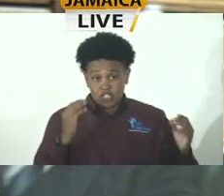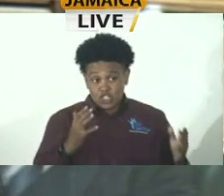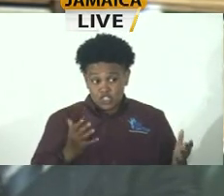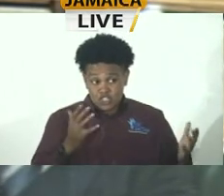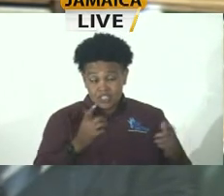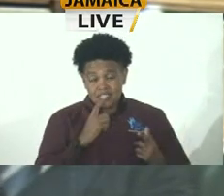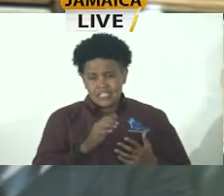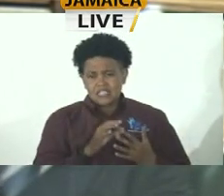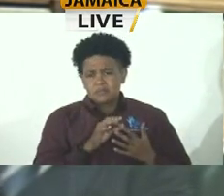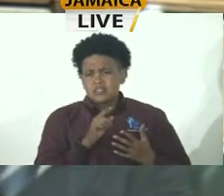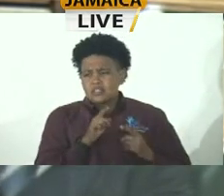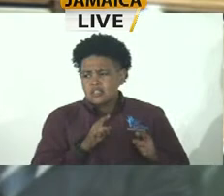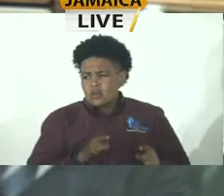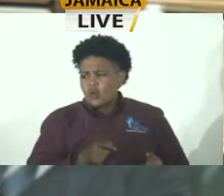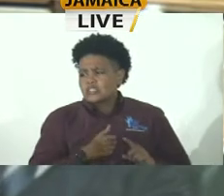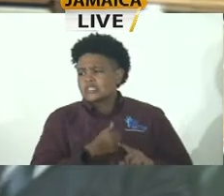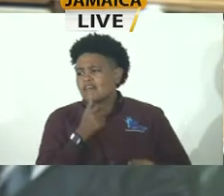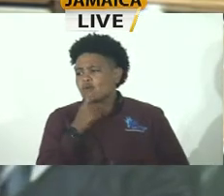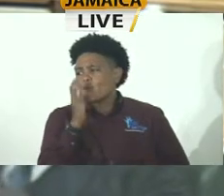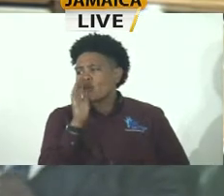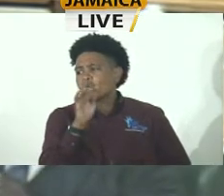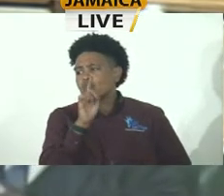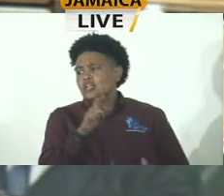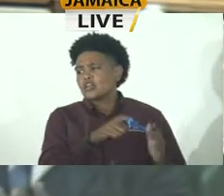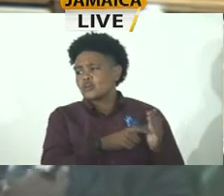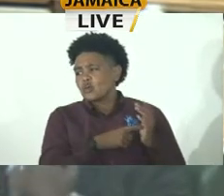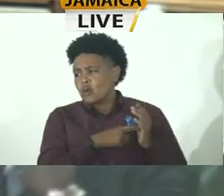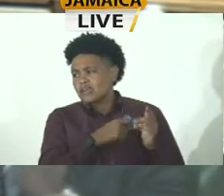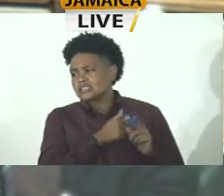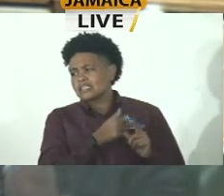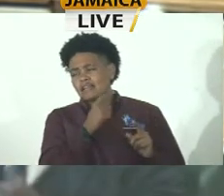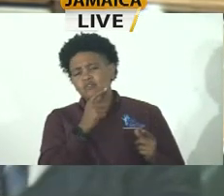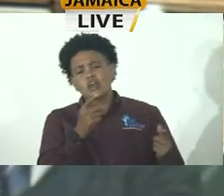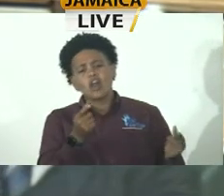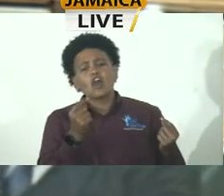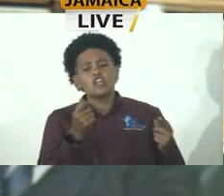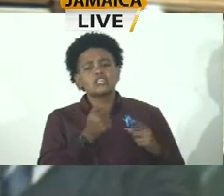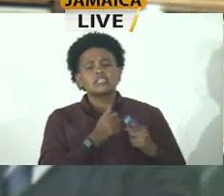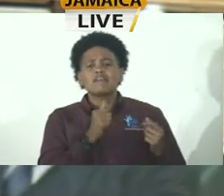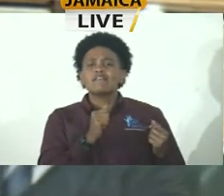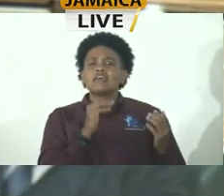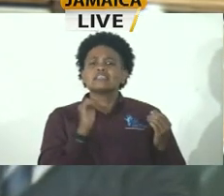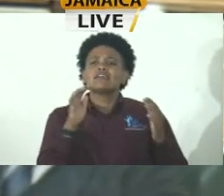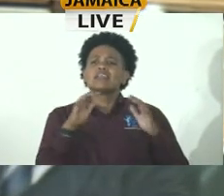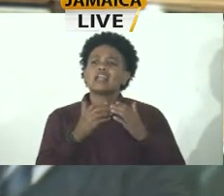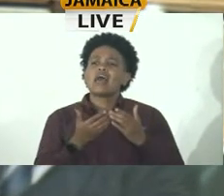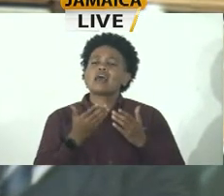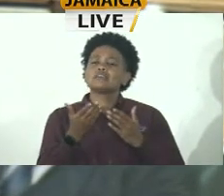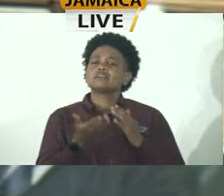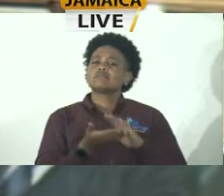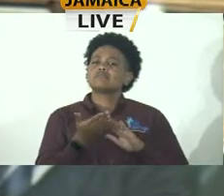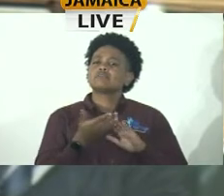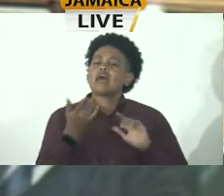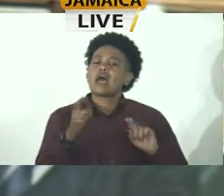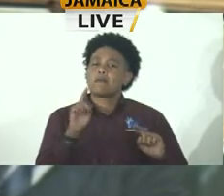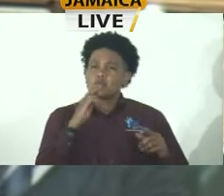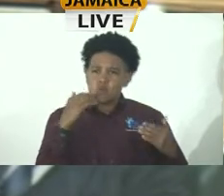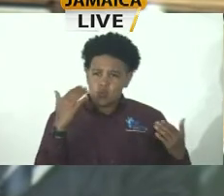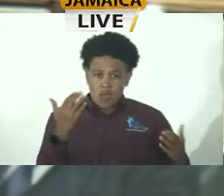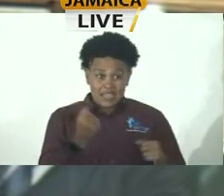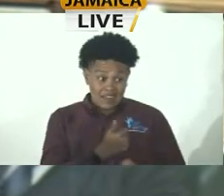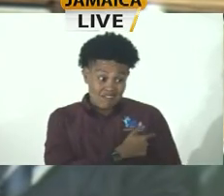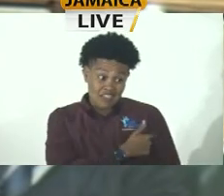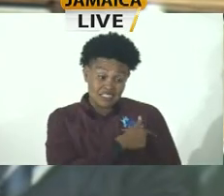especially those who will be required to conduct the face-to-face classes to get vaccinated the